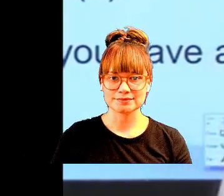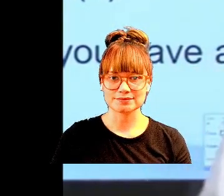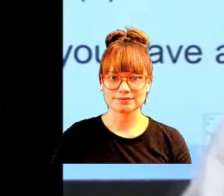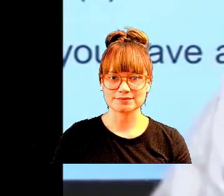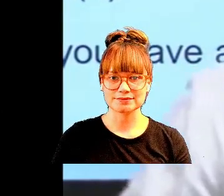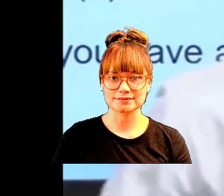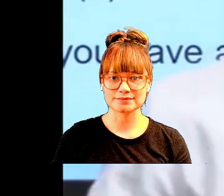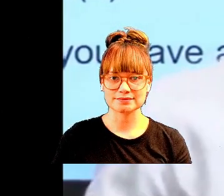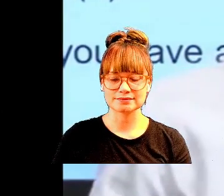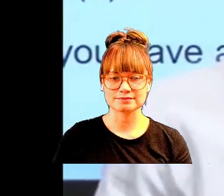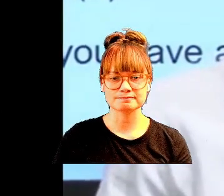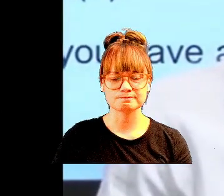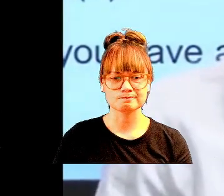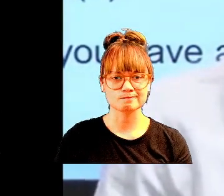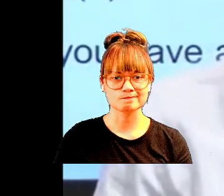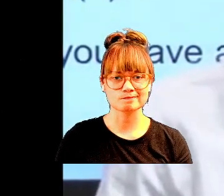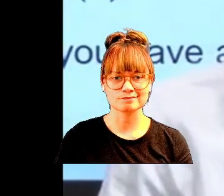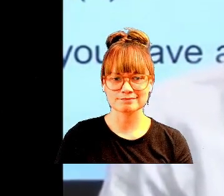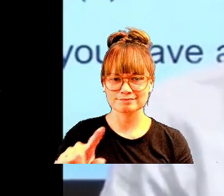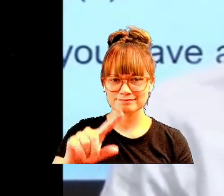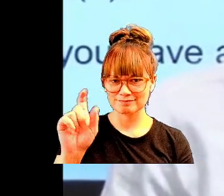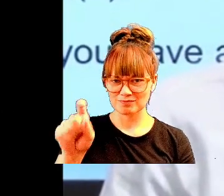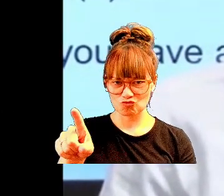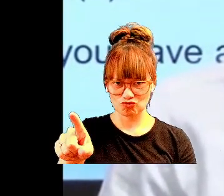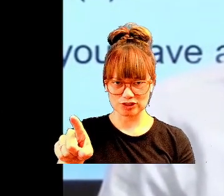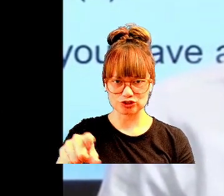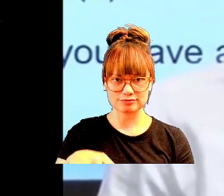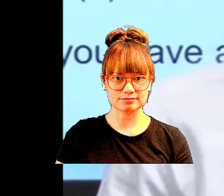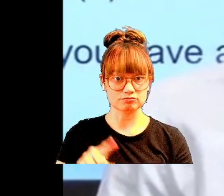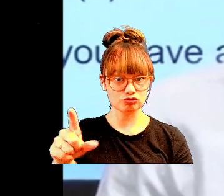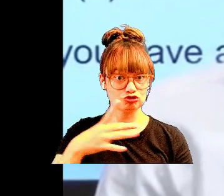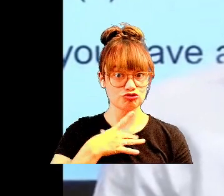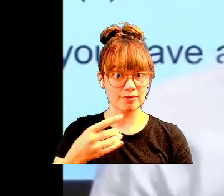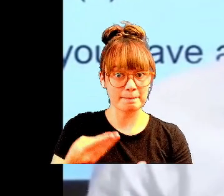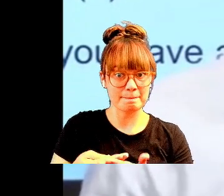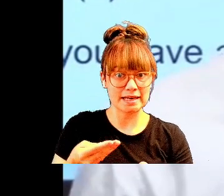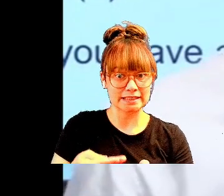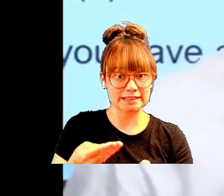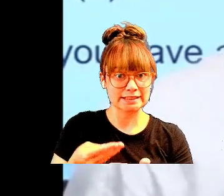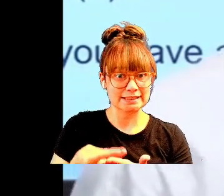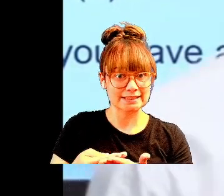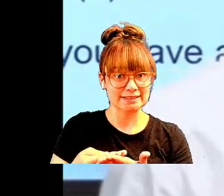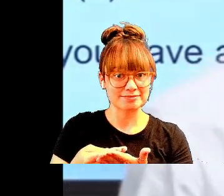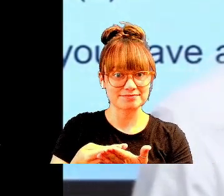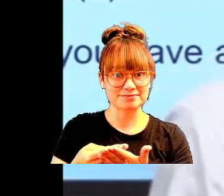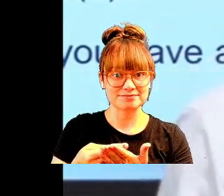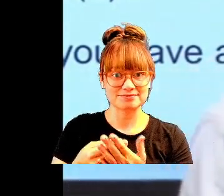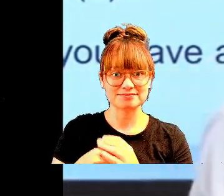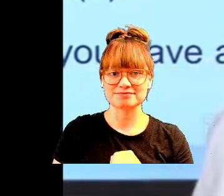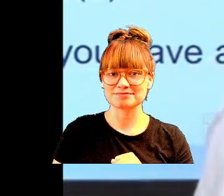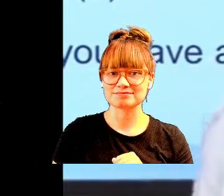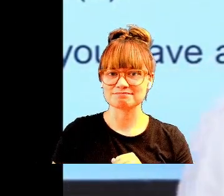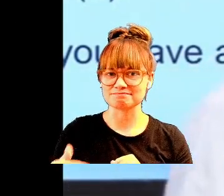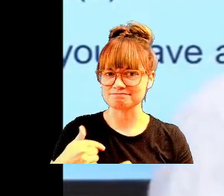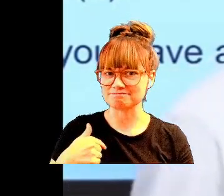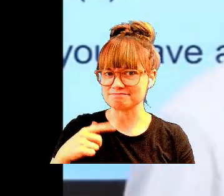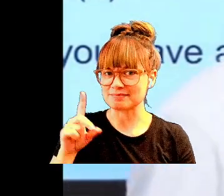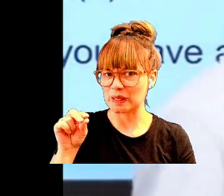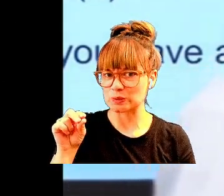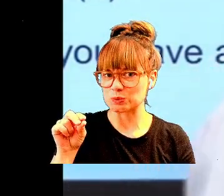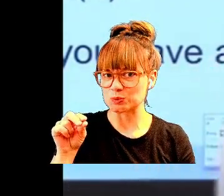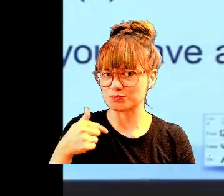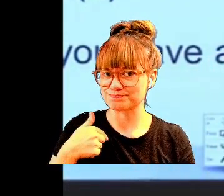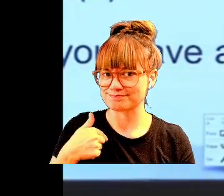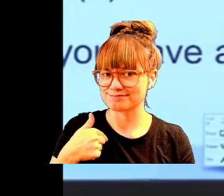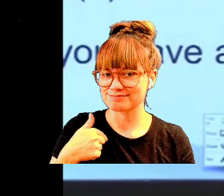Students, do you like money? Well, I know I do. And money